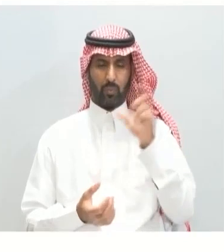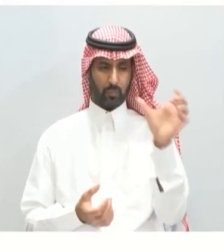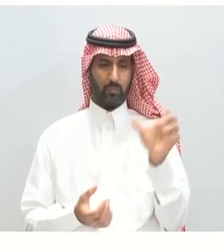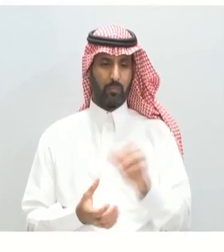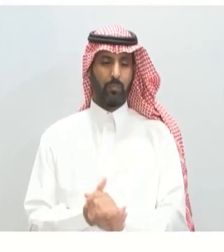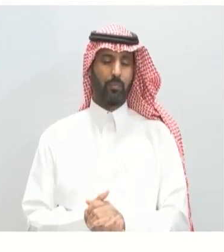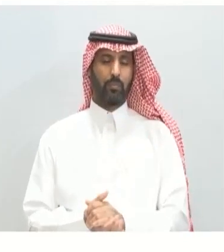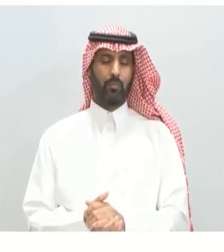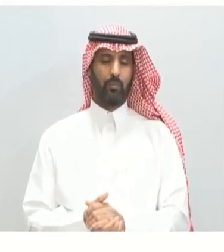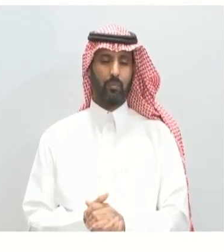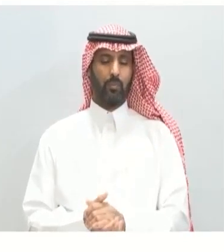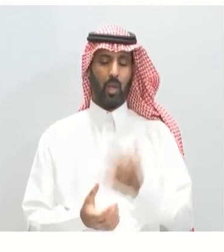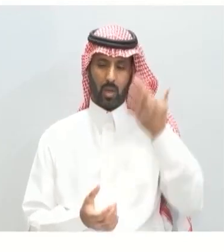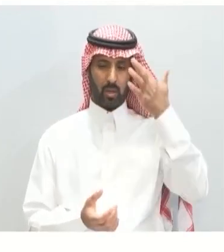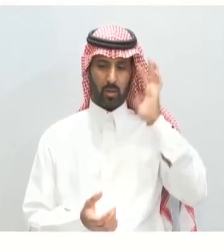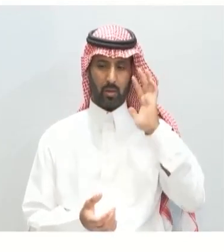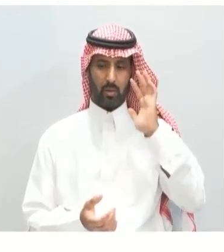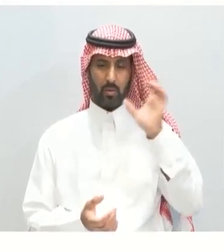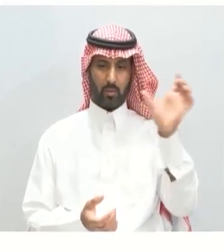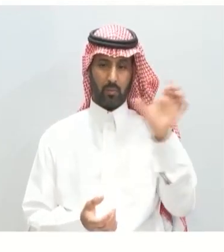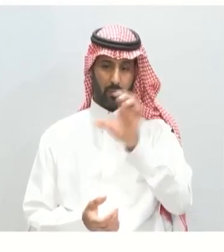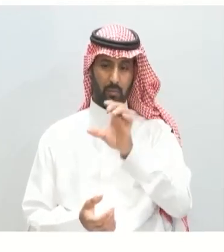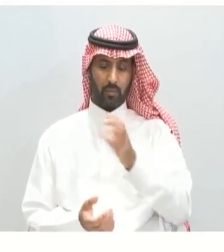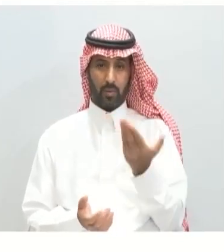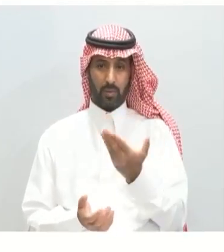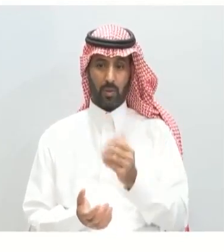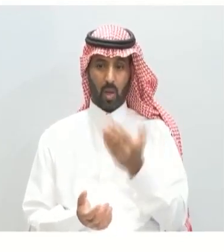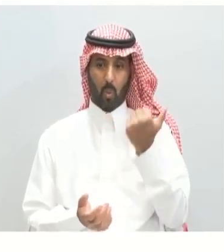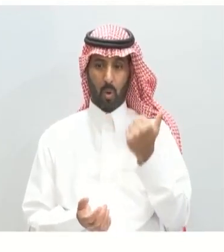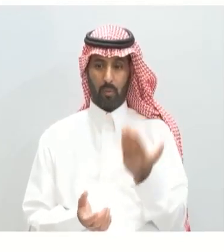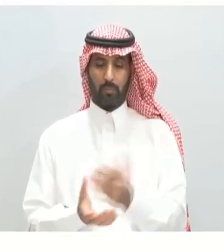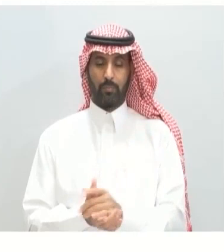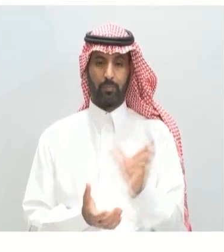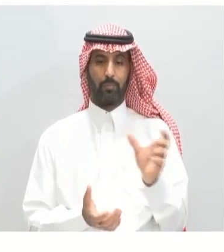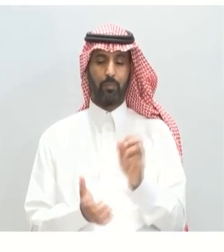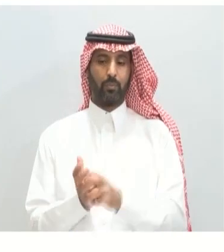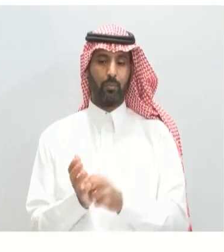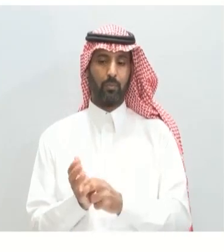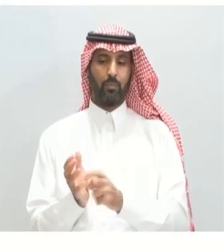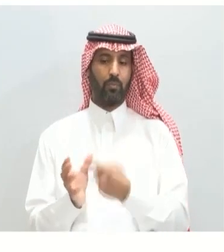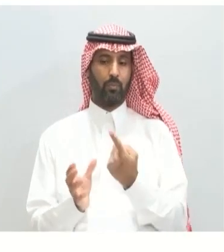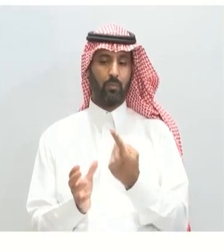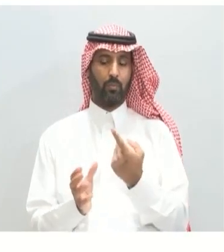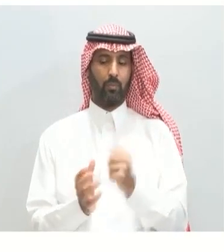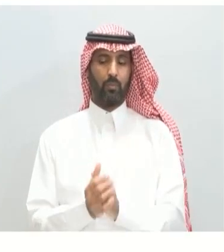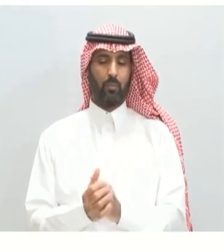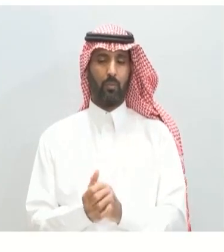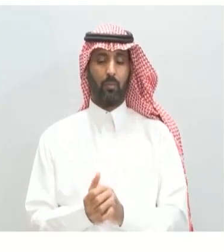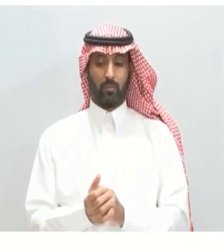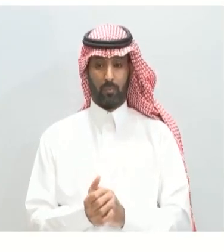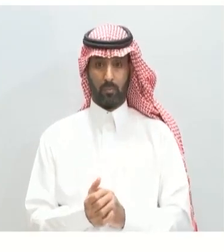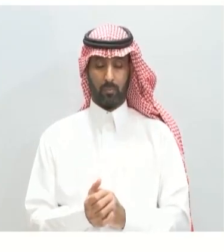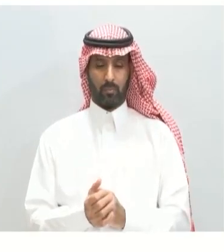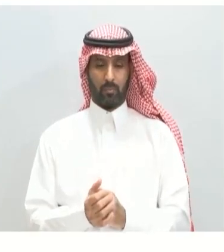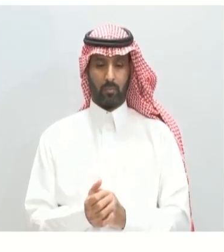this gap using any of these lessons. So let me answer the first one for you so you can get the hang of